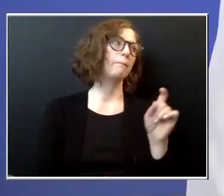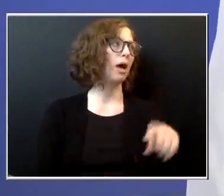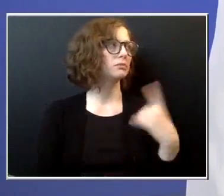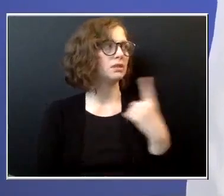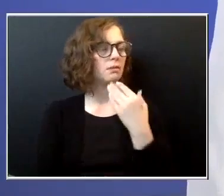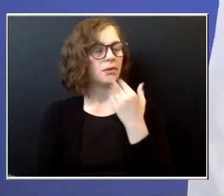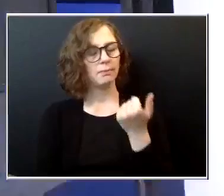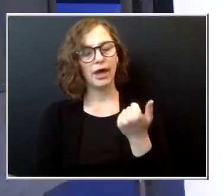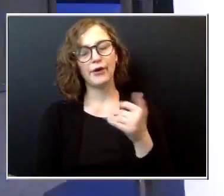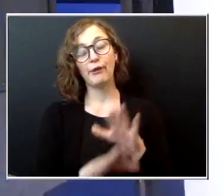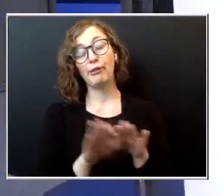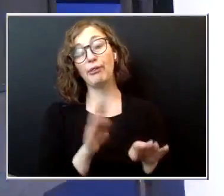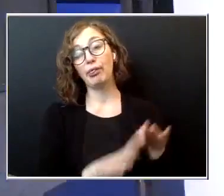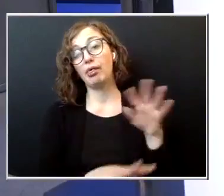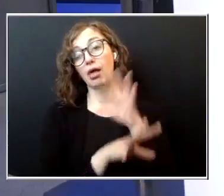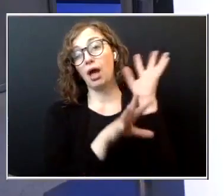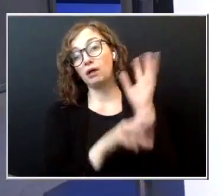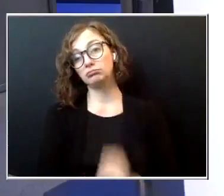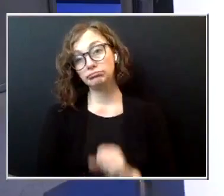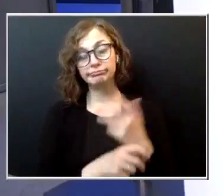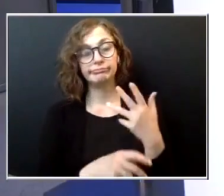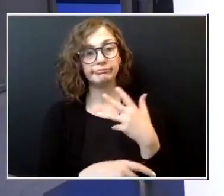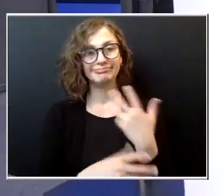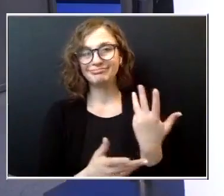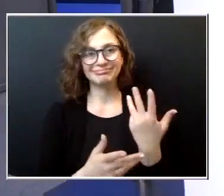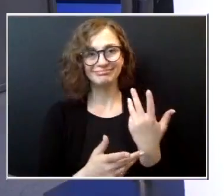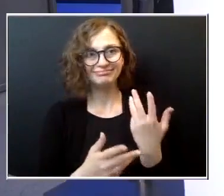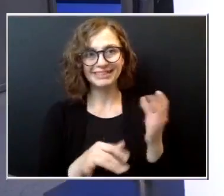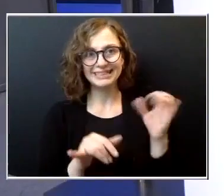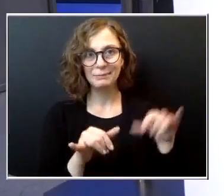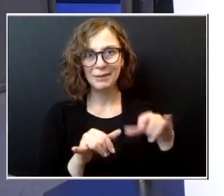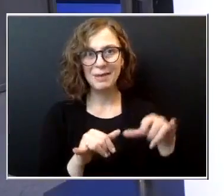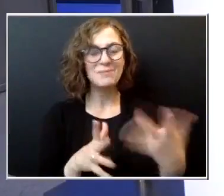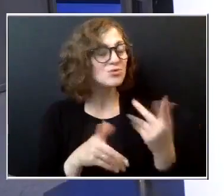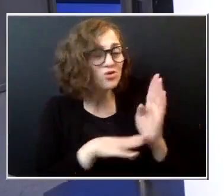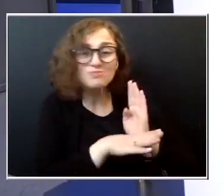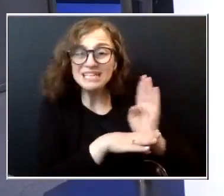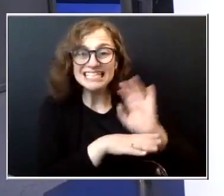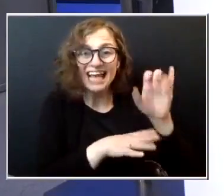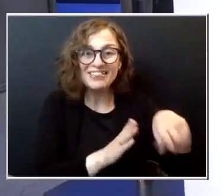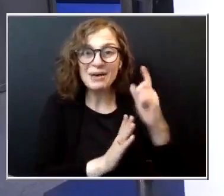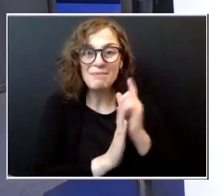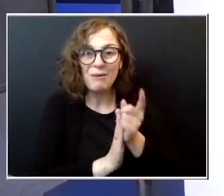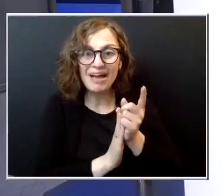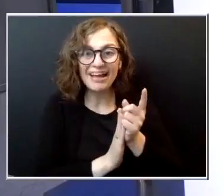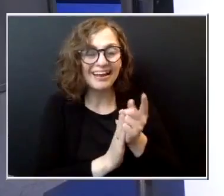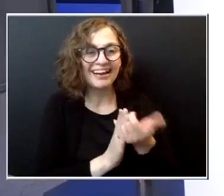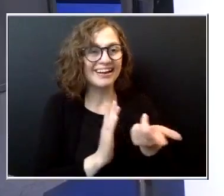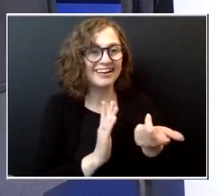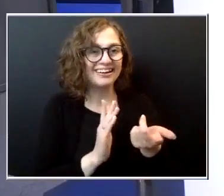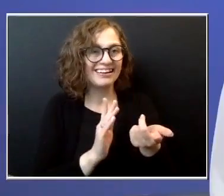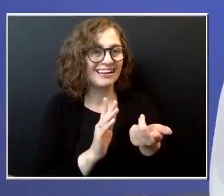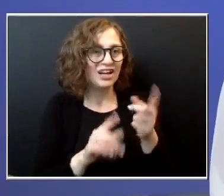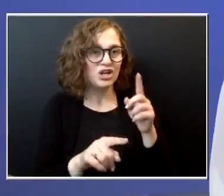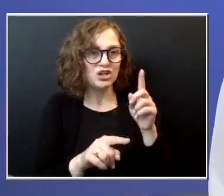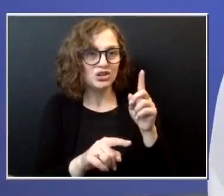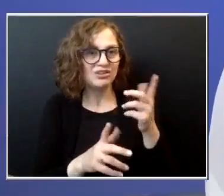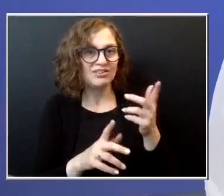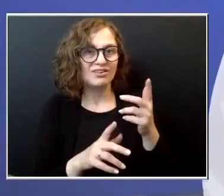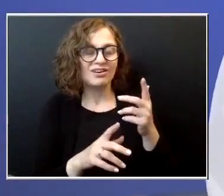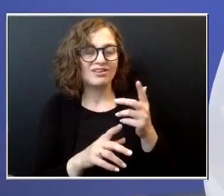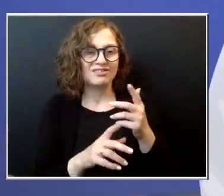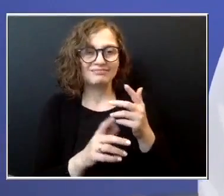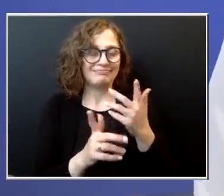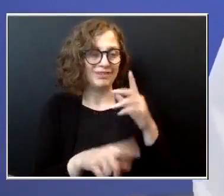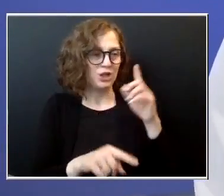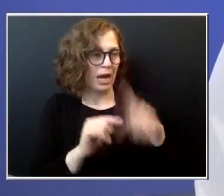But you're too busy to do anything. You can't do anything right now, but do this workaround. You're too busy to come up with a new invention. Right, because you can't do all you can do is the workaround because